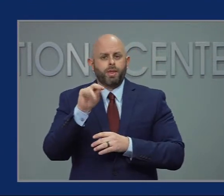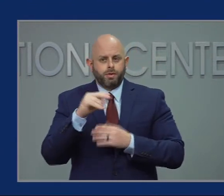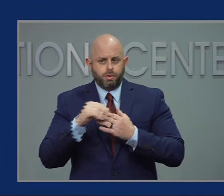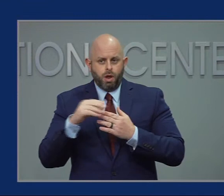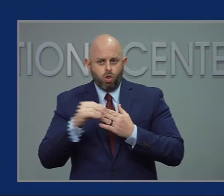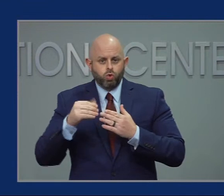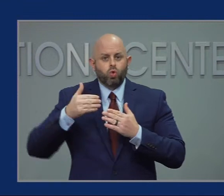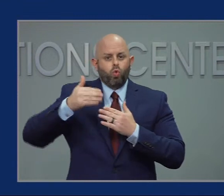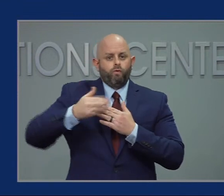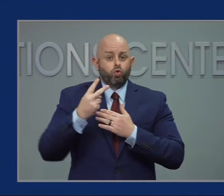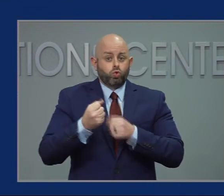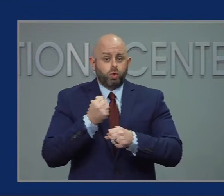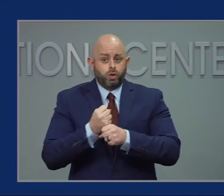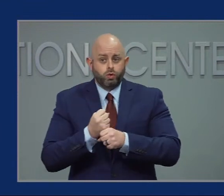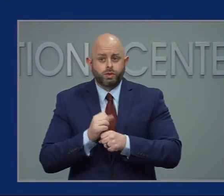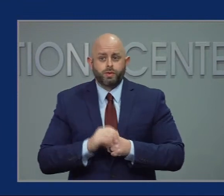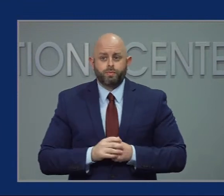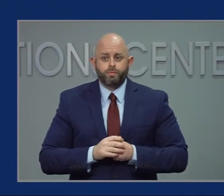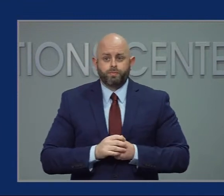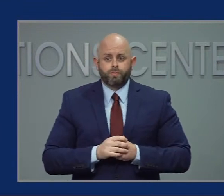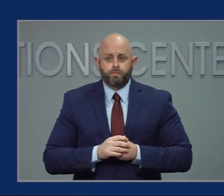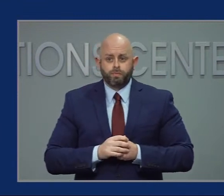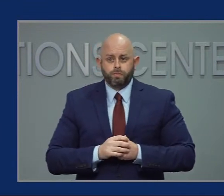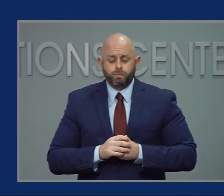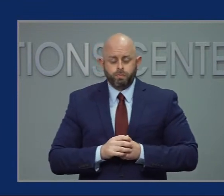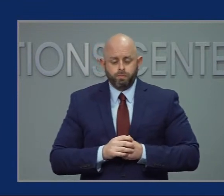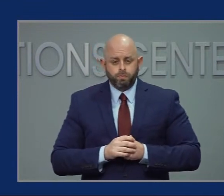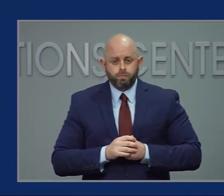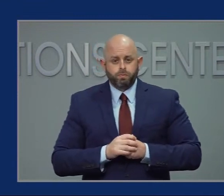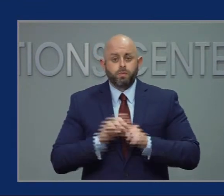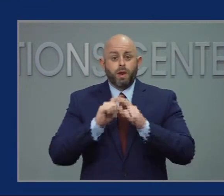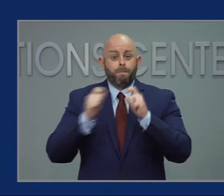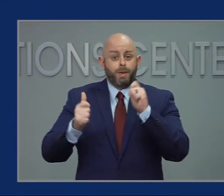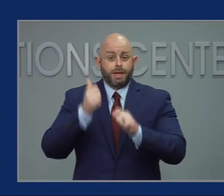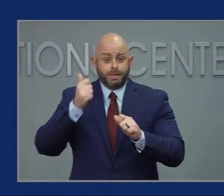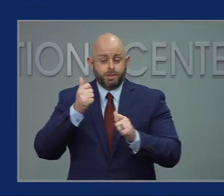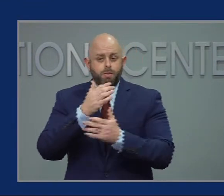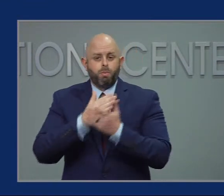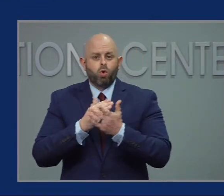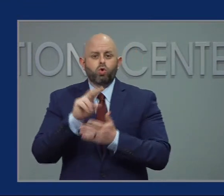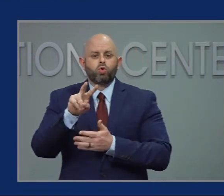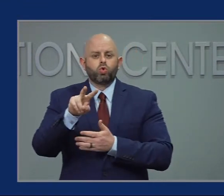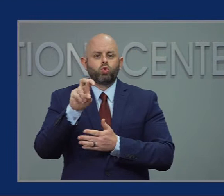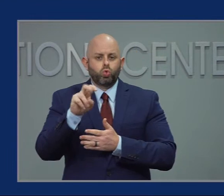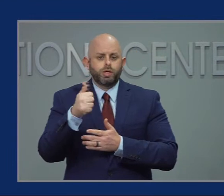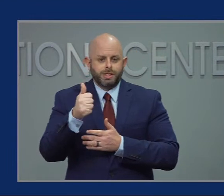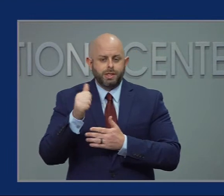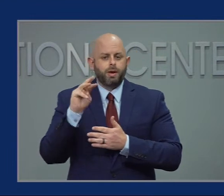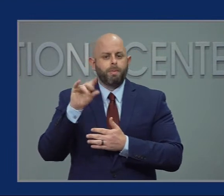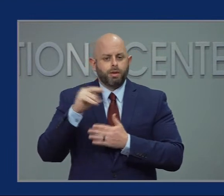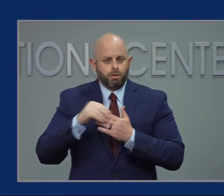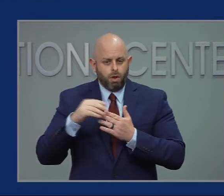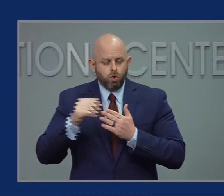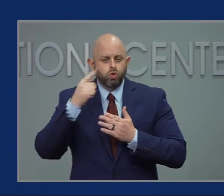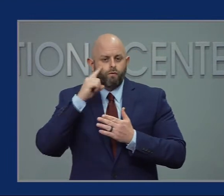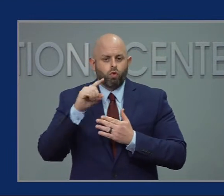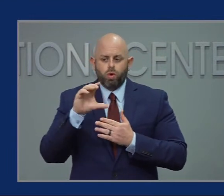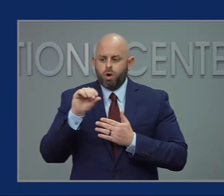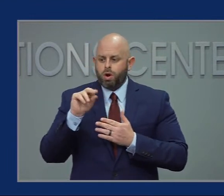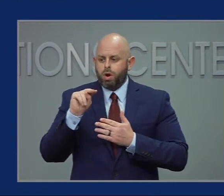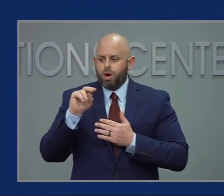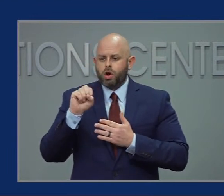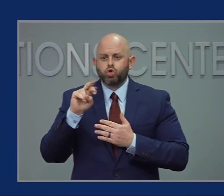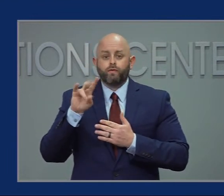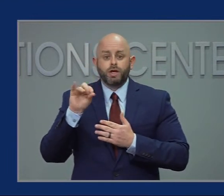over the biennium, which the biggest part is $210 million of conservation investments